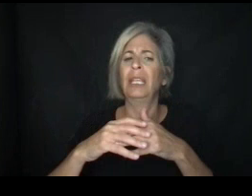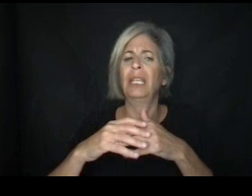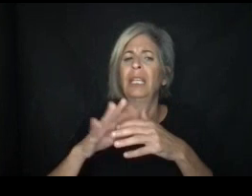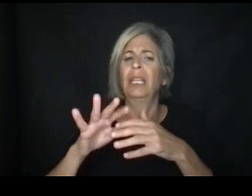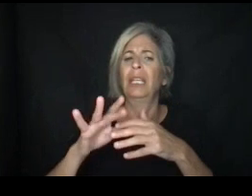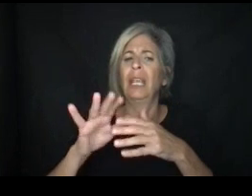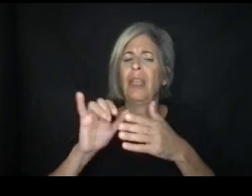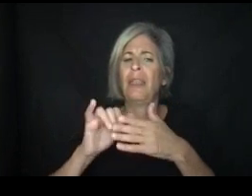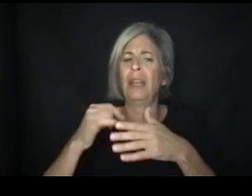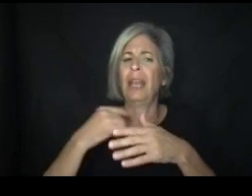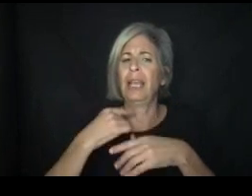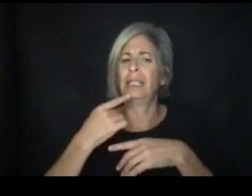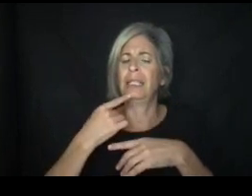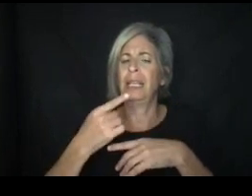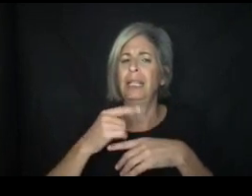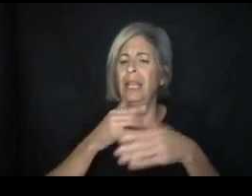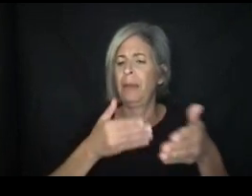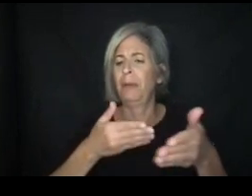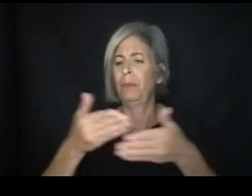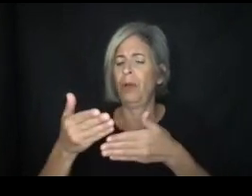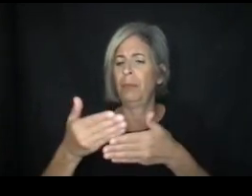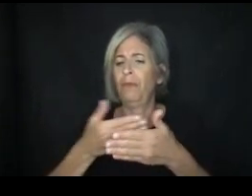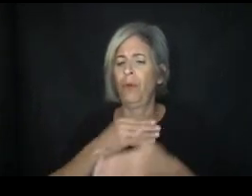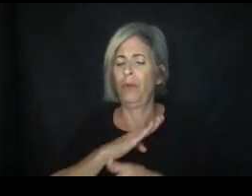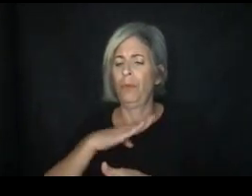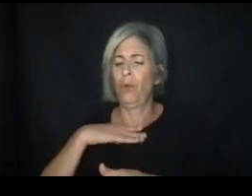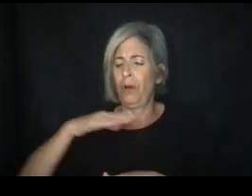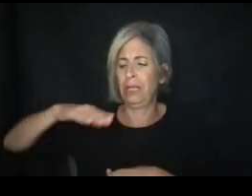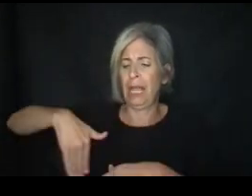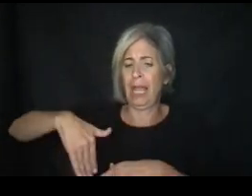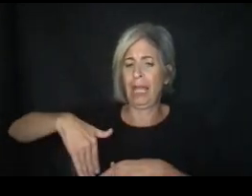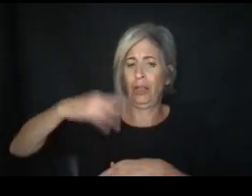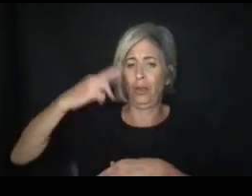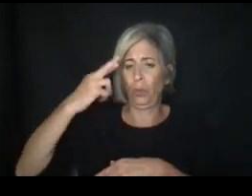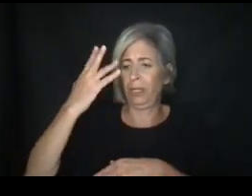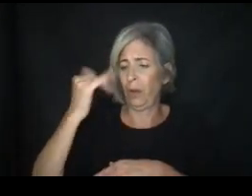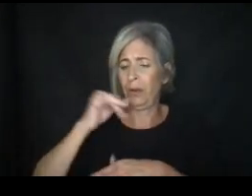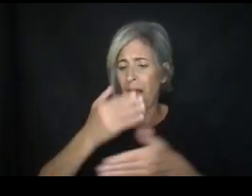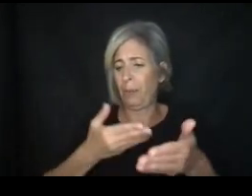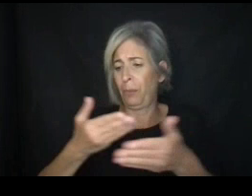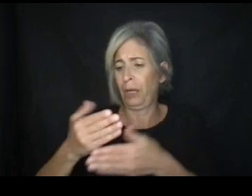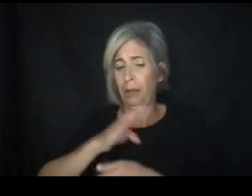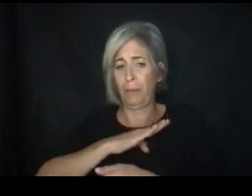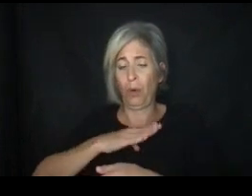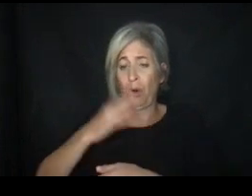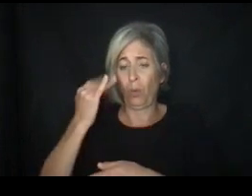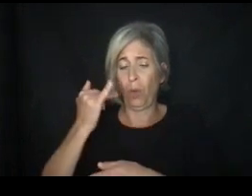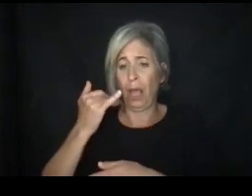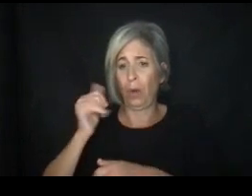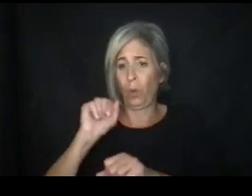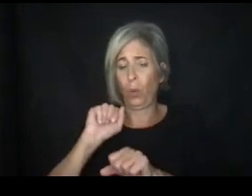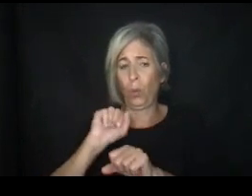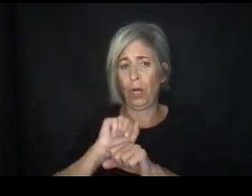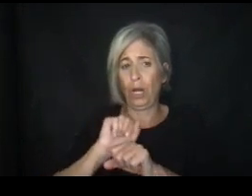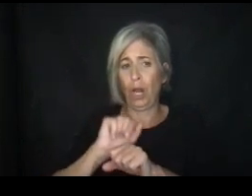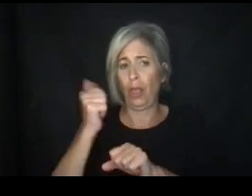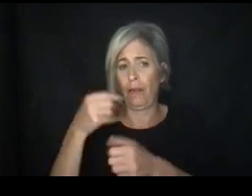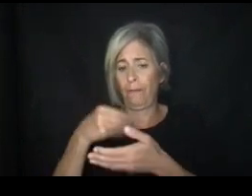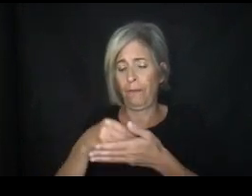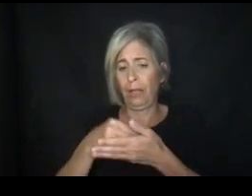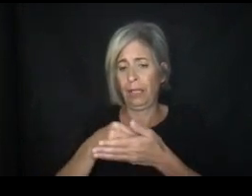that I did say that it hasn't been brought before our board yet. Part of the reason we haven't brought it before the board yet is because we are looking at other funding options